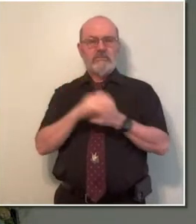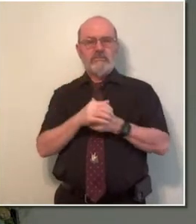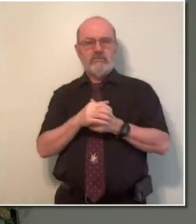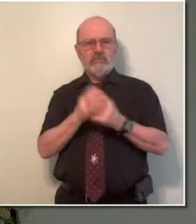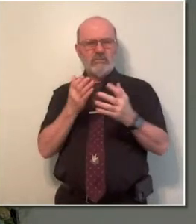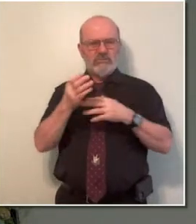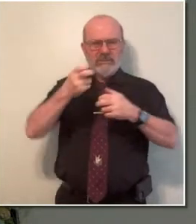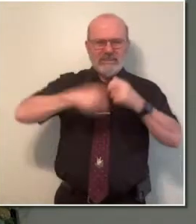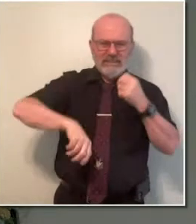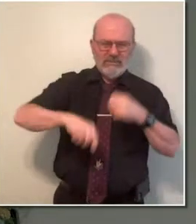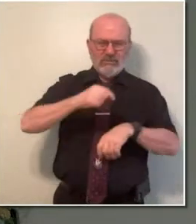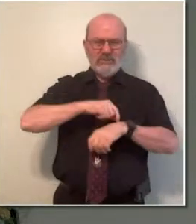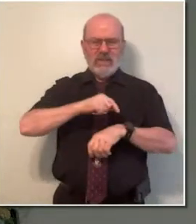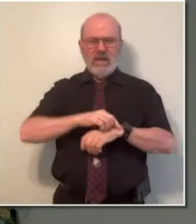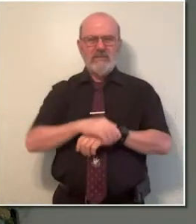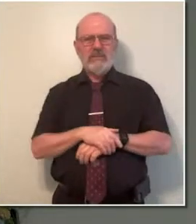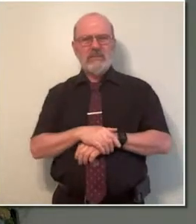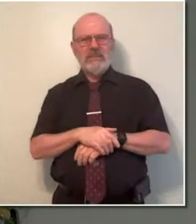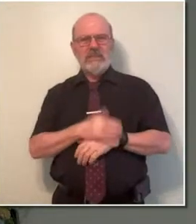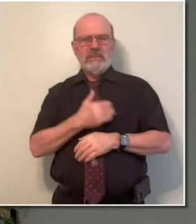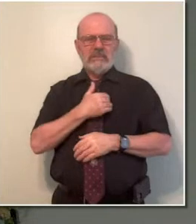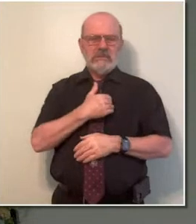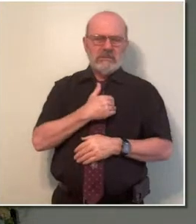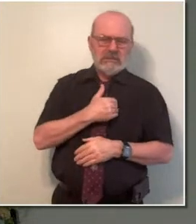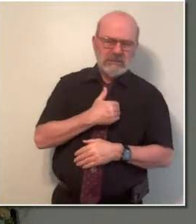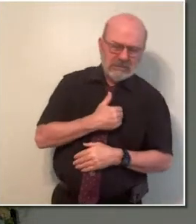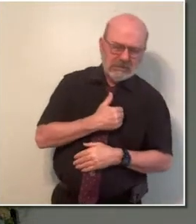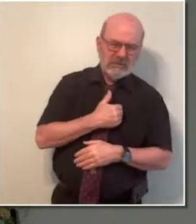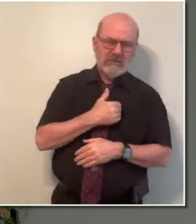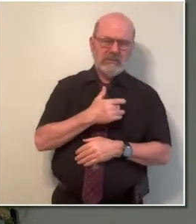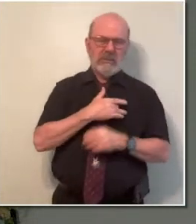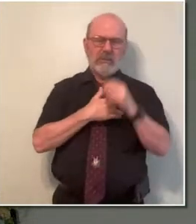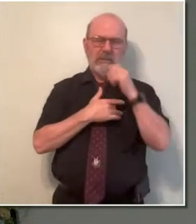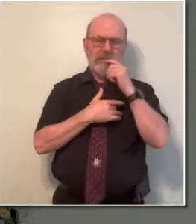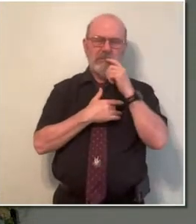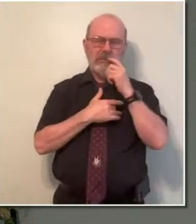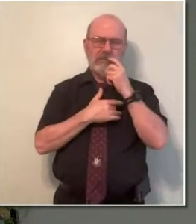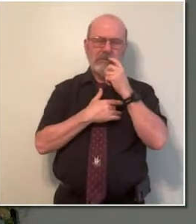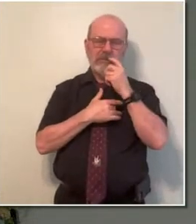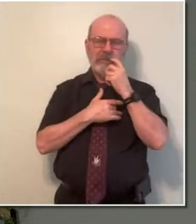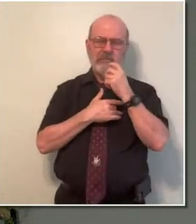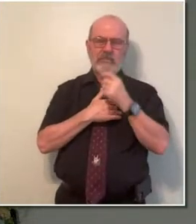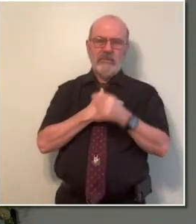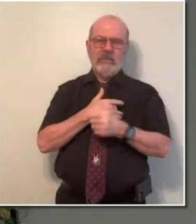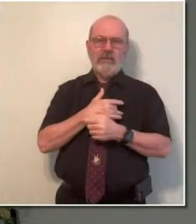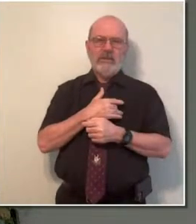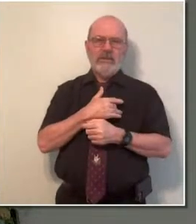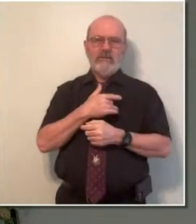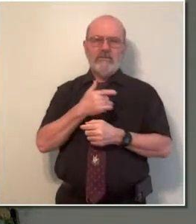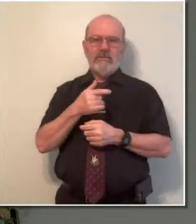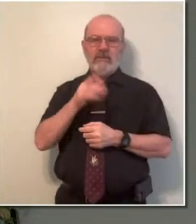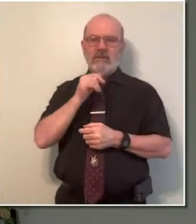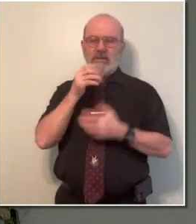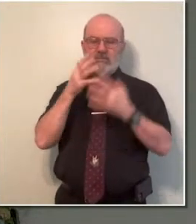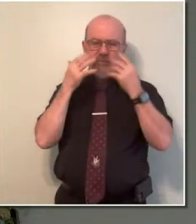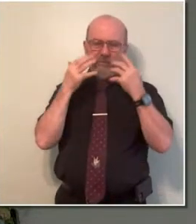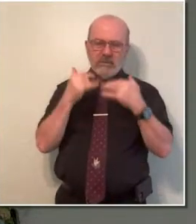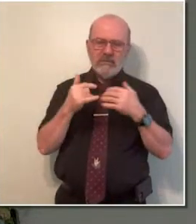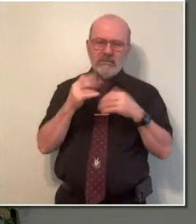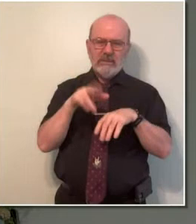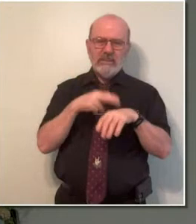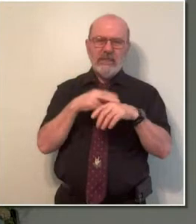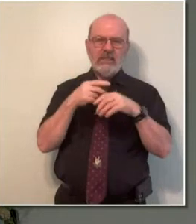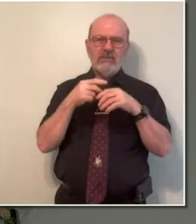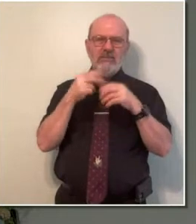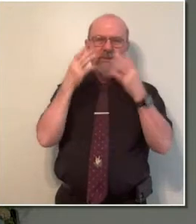difficult time, and you really had a burden on your heart, and the Lord, if he didn't wipe the tears from your eyes, the nature of the tears